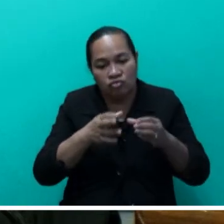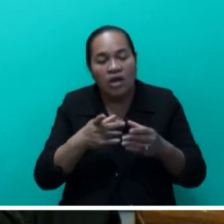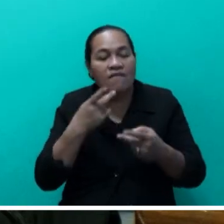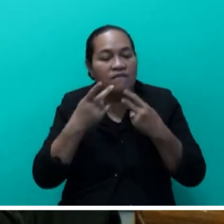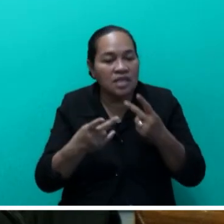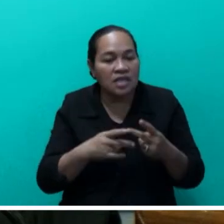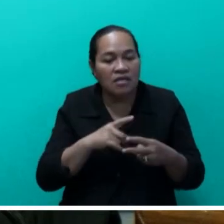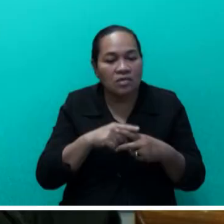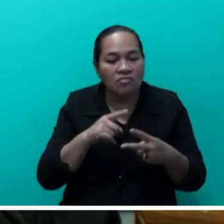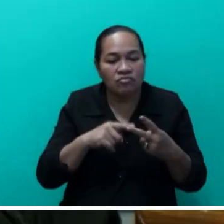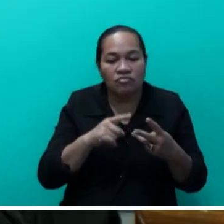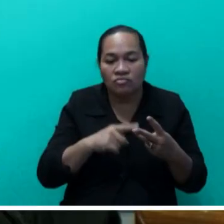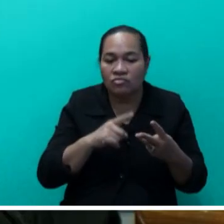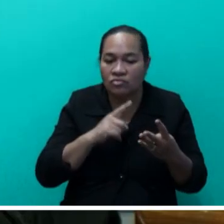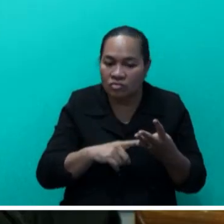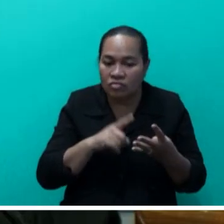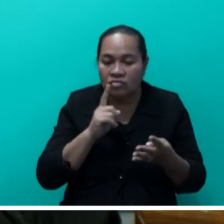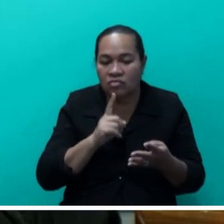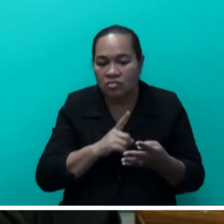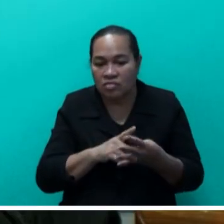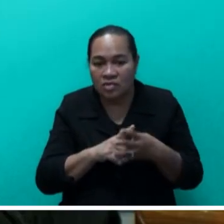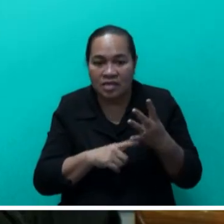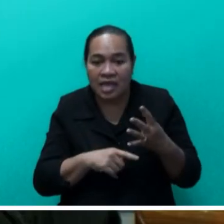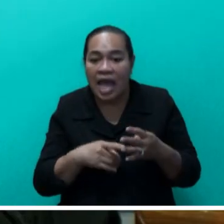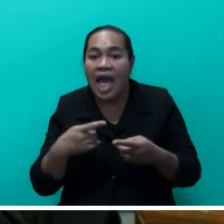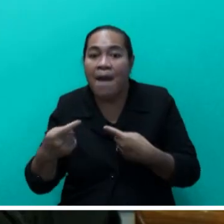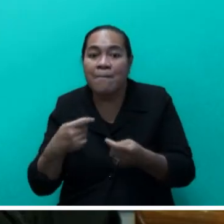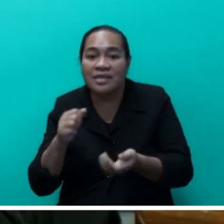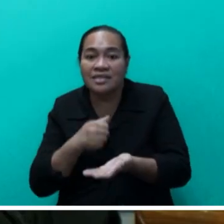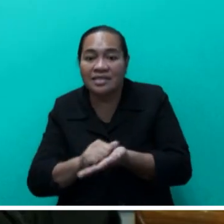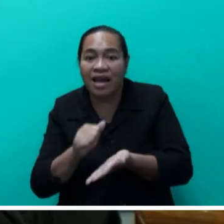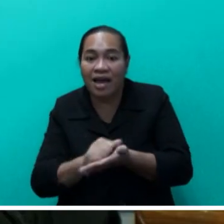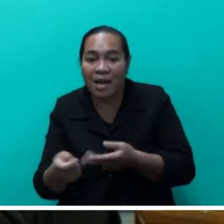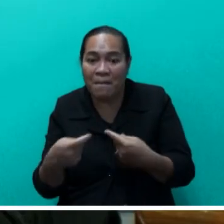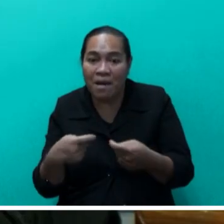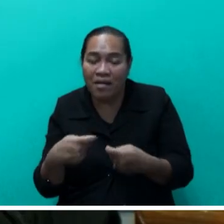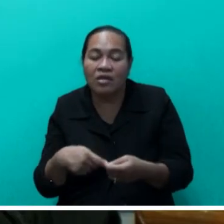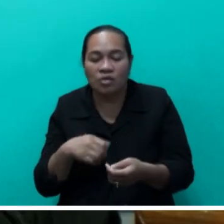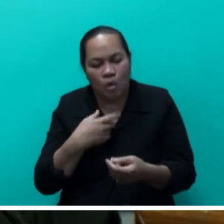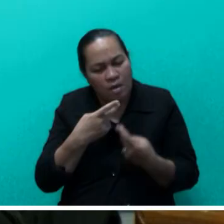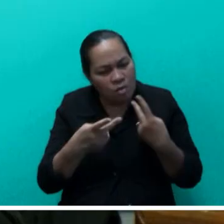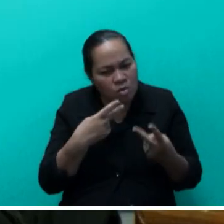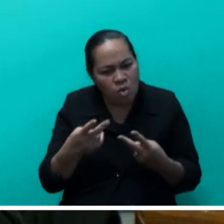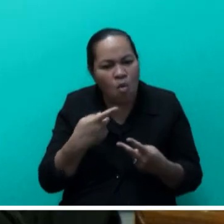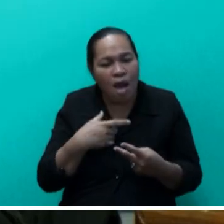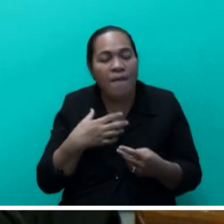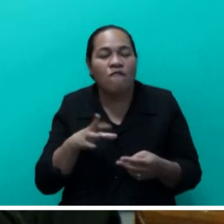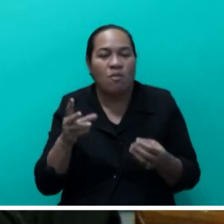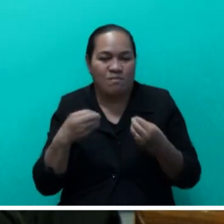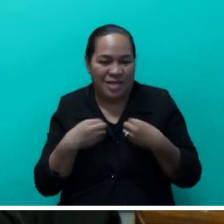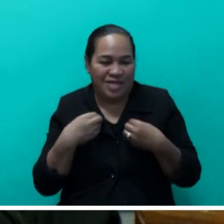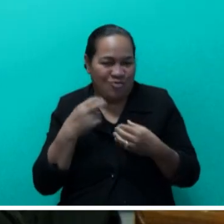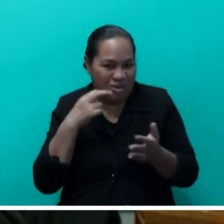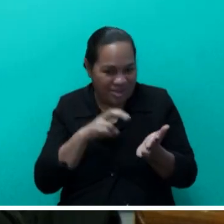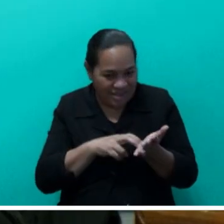Wuma, Nawowo, Waitobu, and market vendors along Lebuka corridor. The primary focus was to facilitate business registration